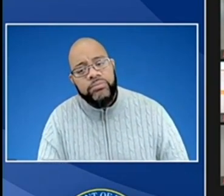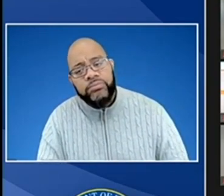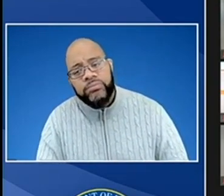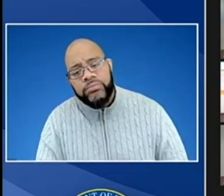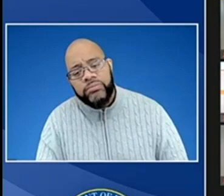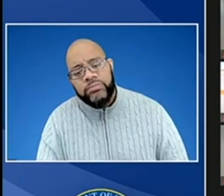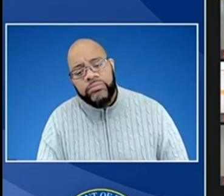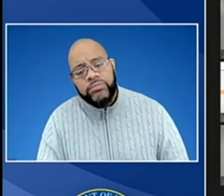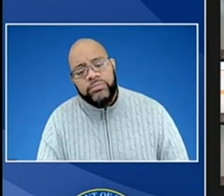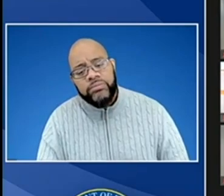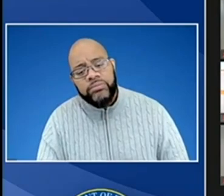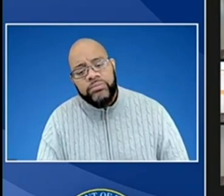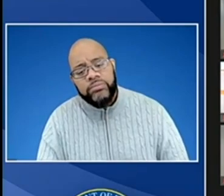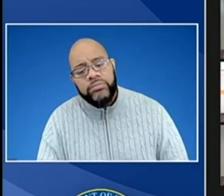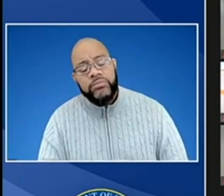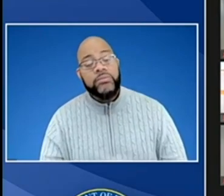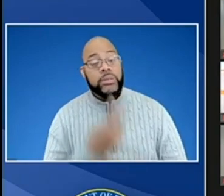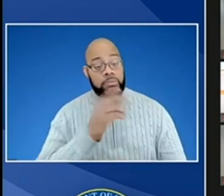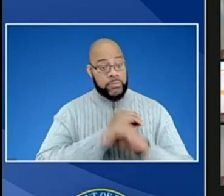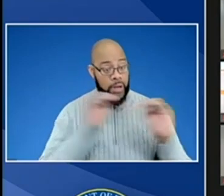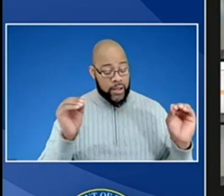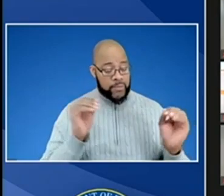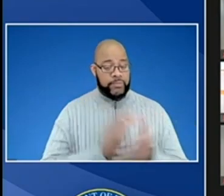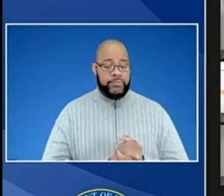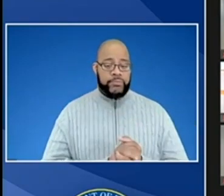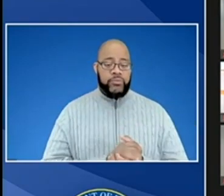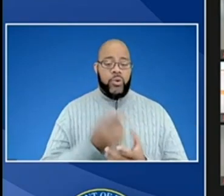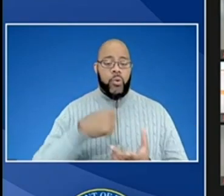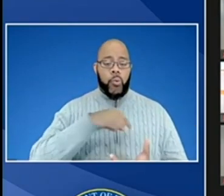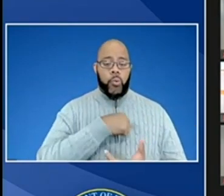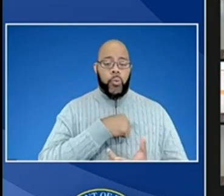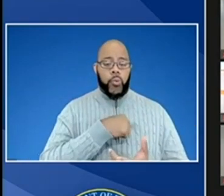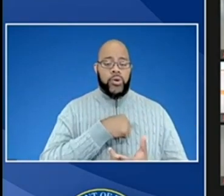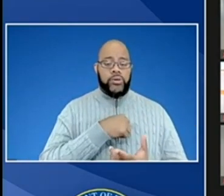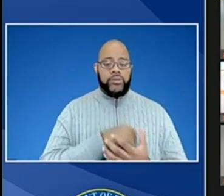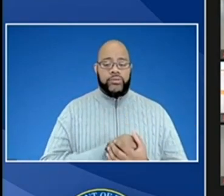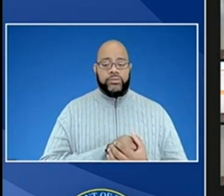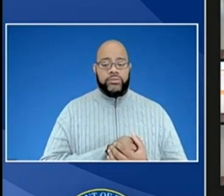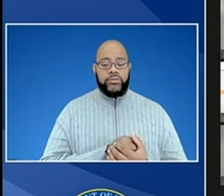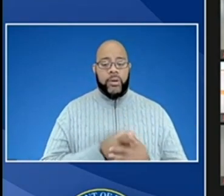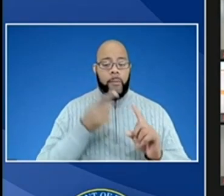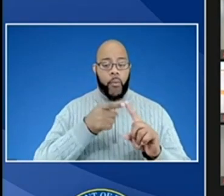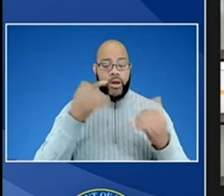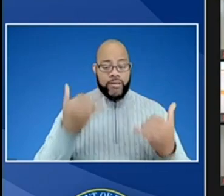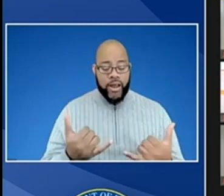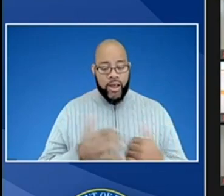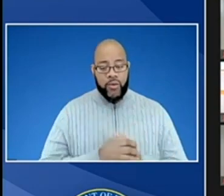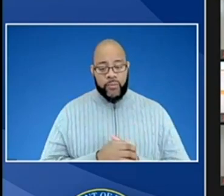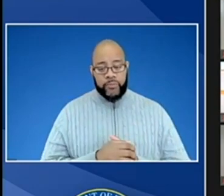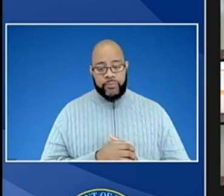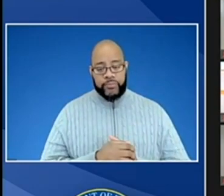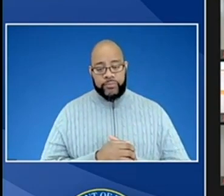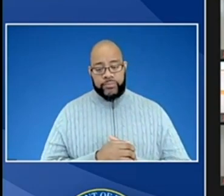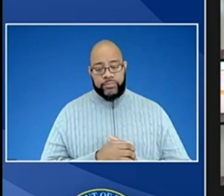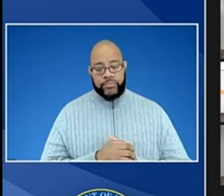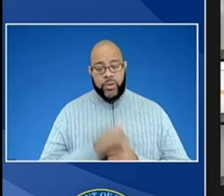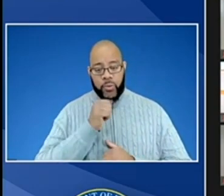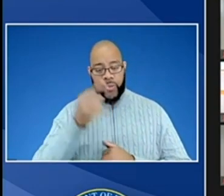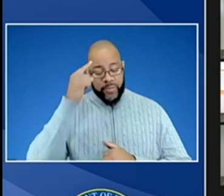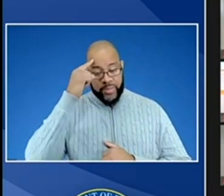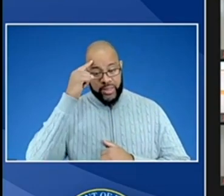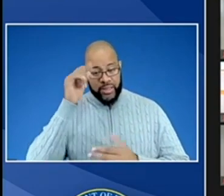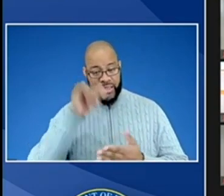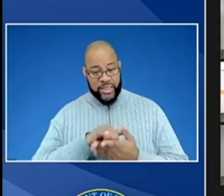Okay. Seeing none, we are at a point where I don't think it